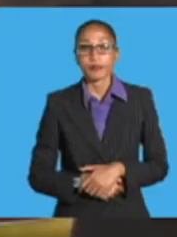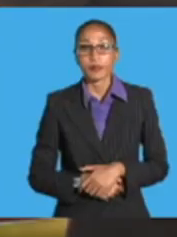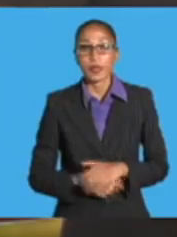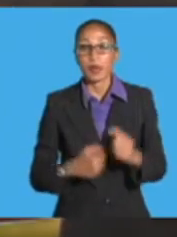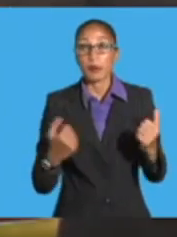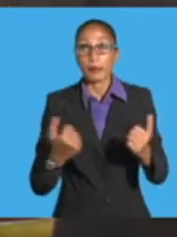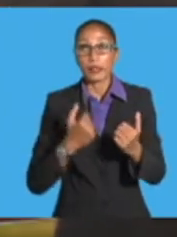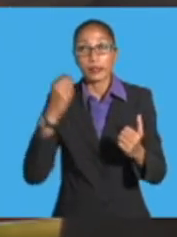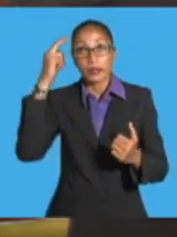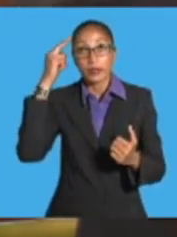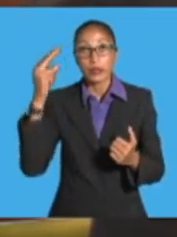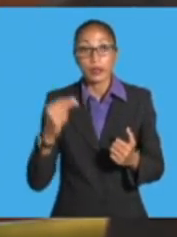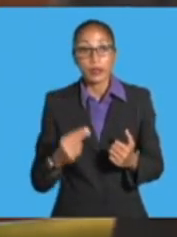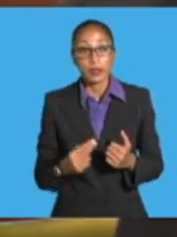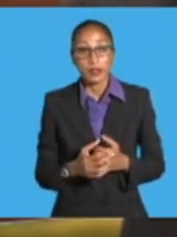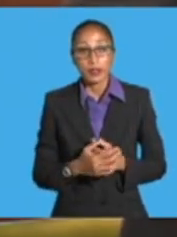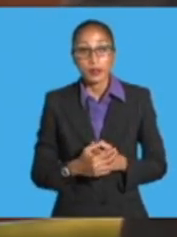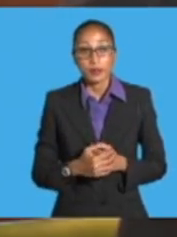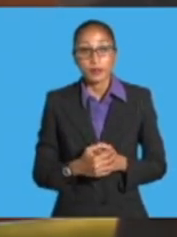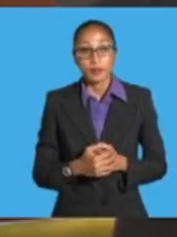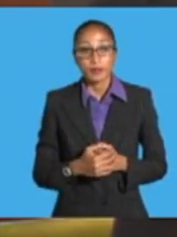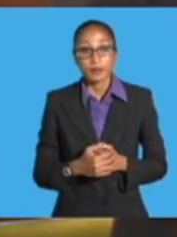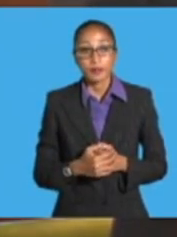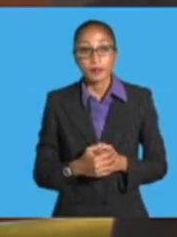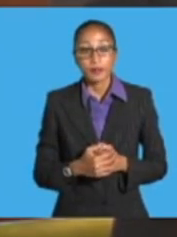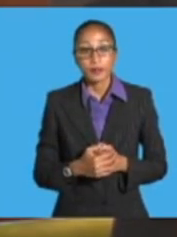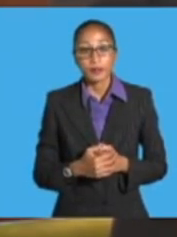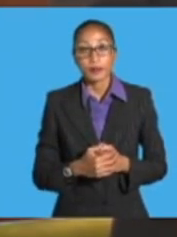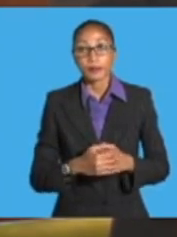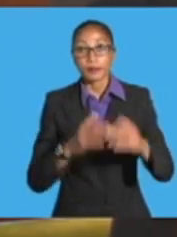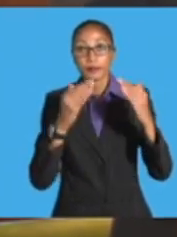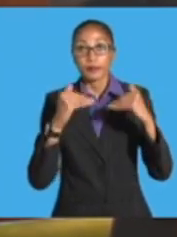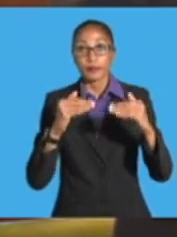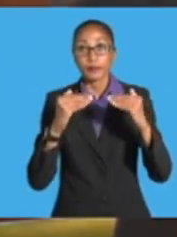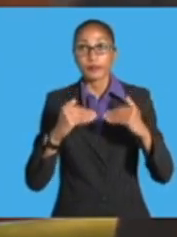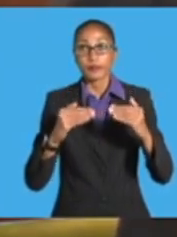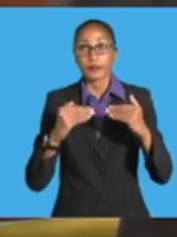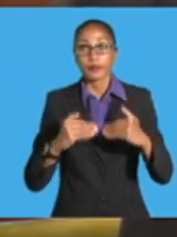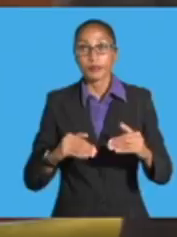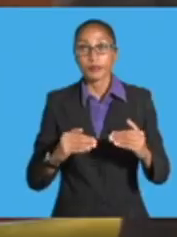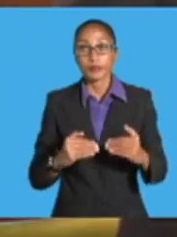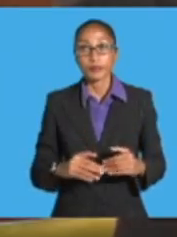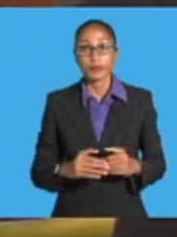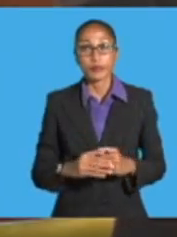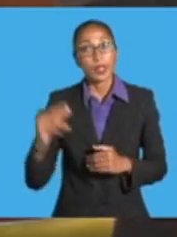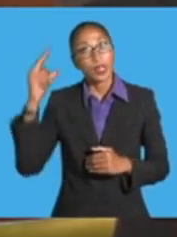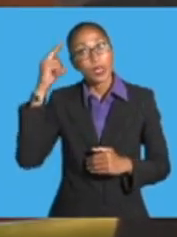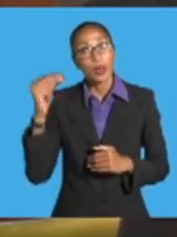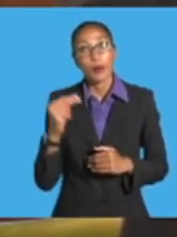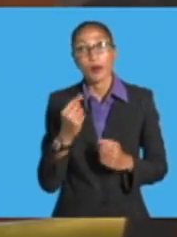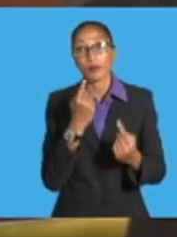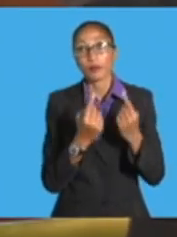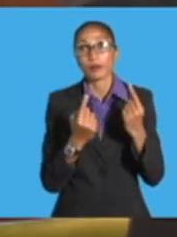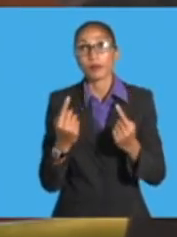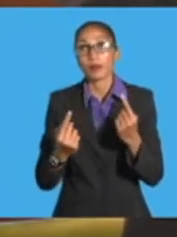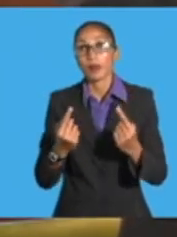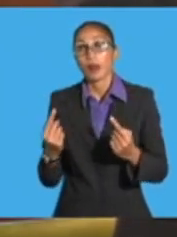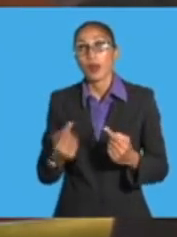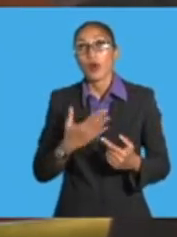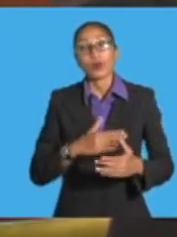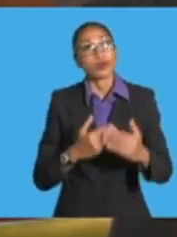Hussain, Mr. Posedi, Parmit Singh, Sayyid Shah, Mr. and Mrs. Naren Kumar, Jasmine